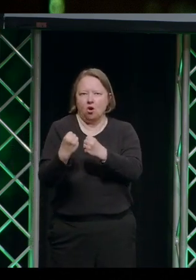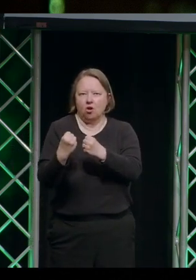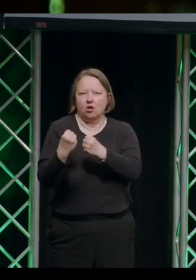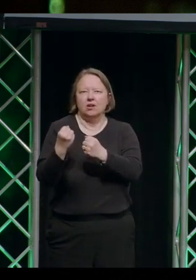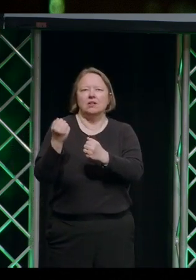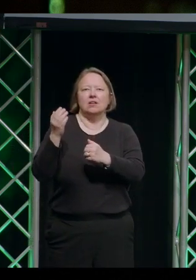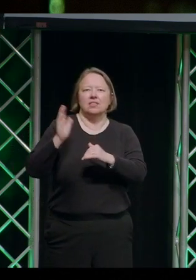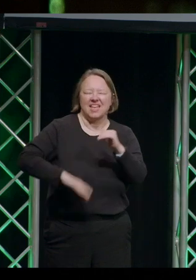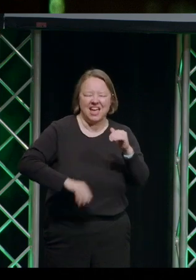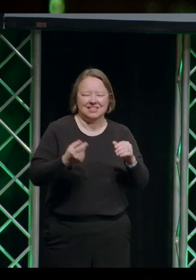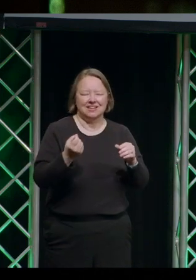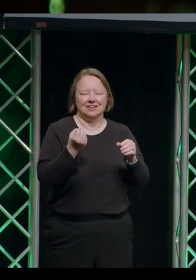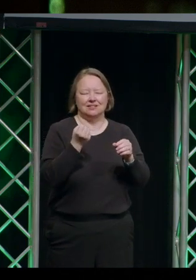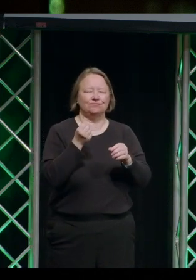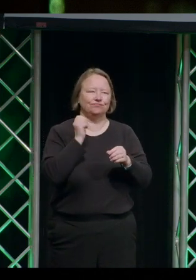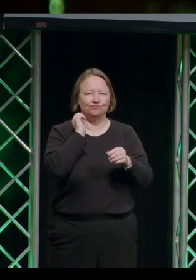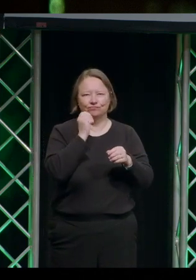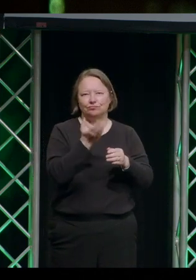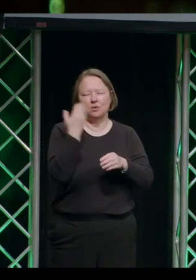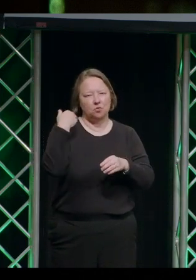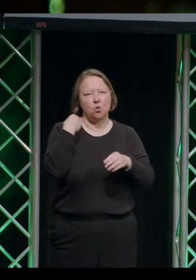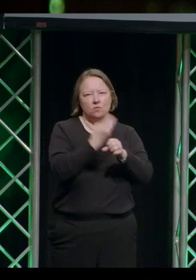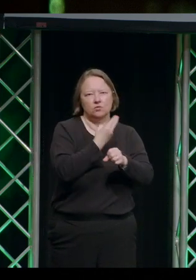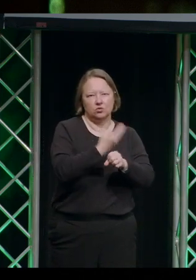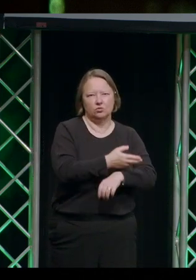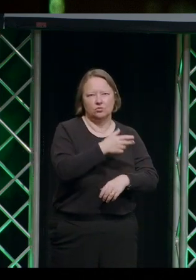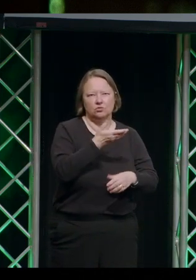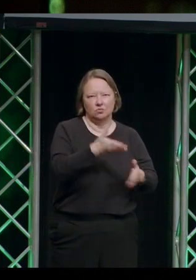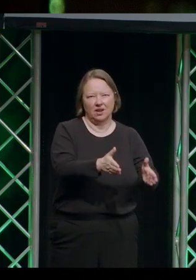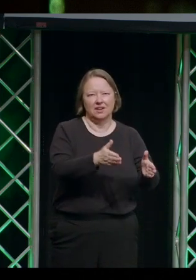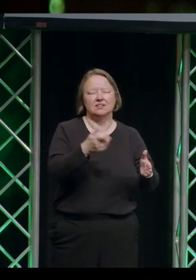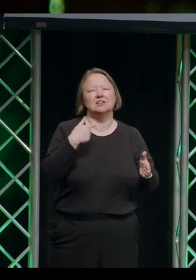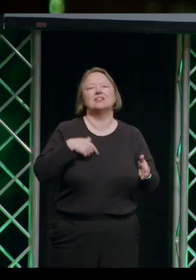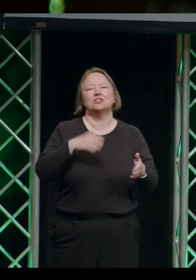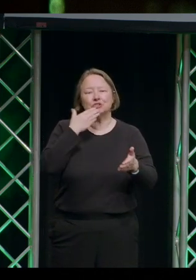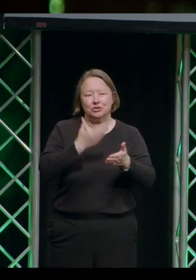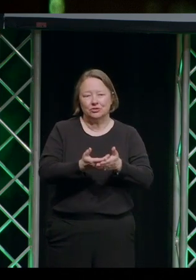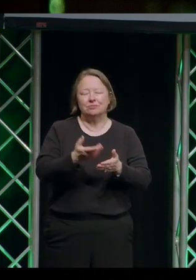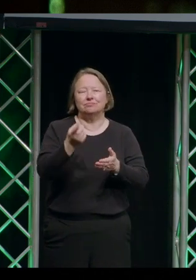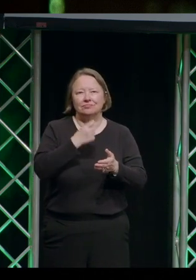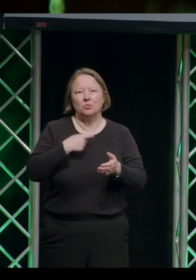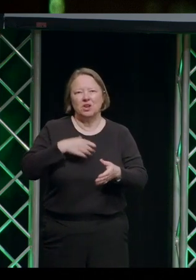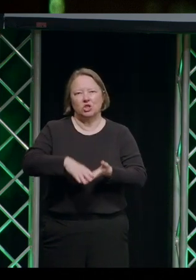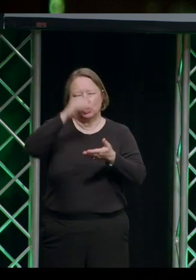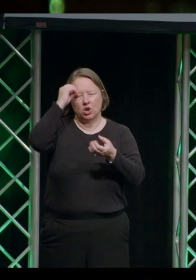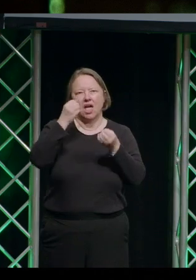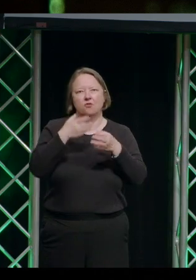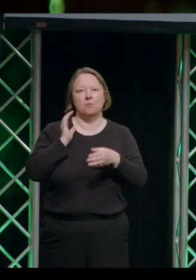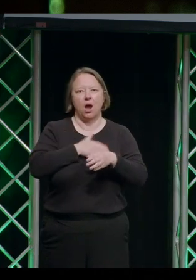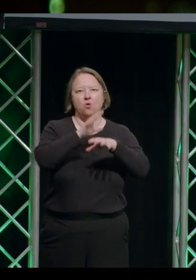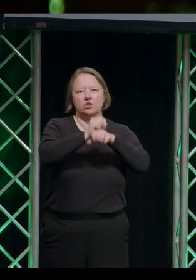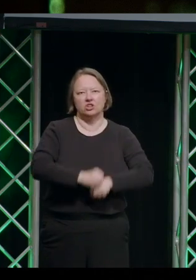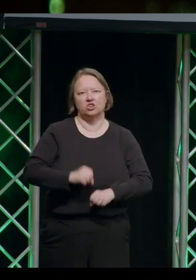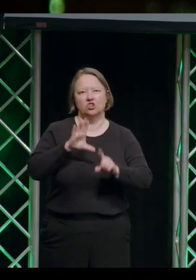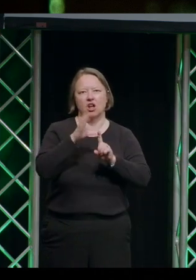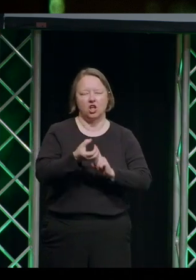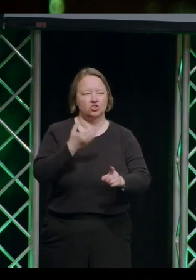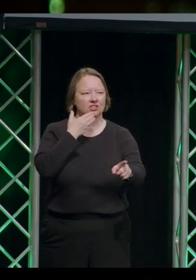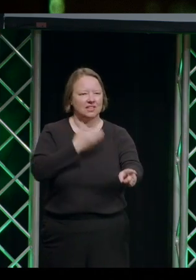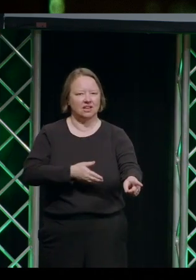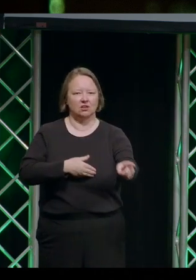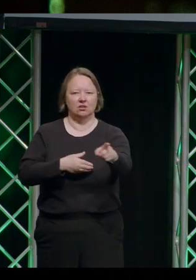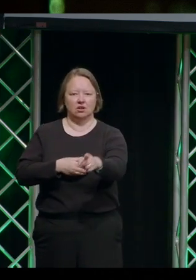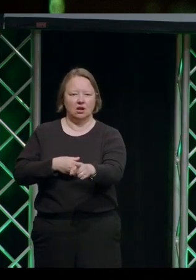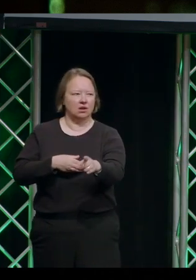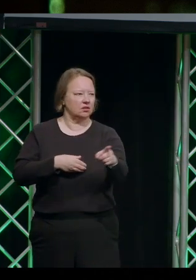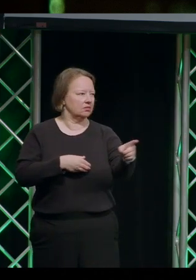it in the traditional media. And so it's a lovely question. We can always learn a lot from tradition and culture. Thank you. So I have a